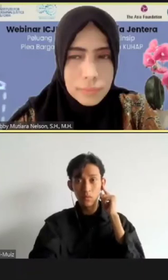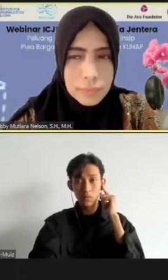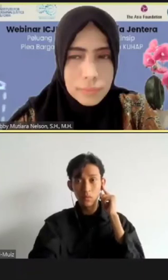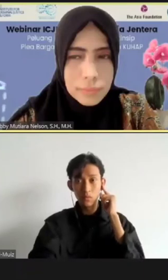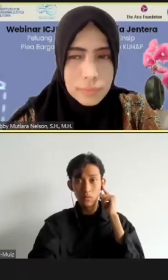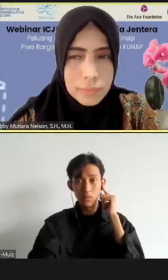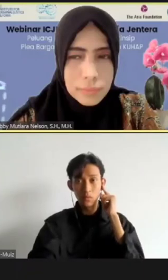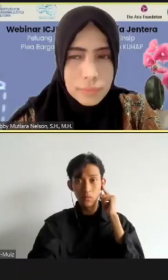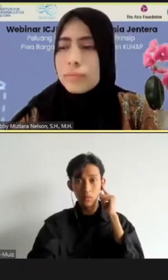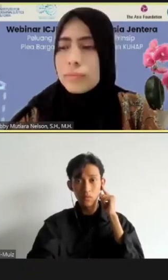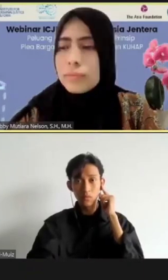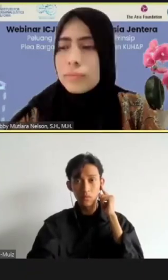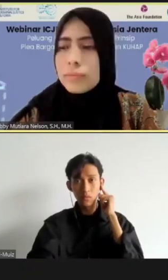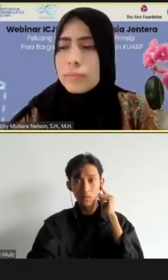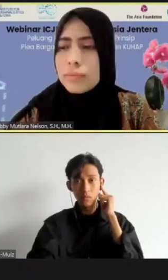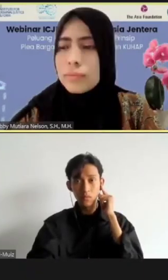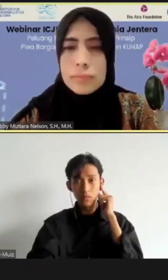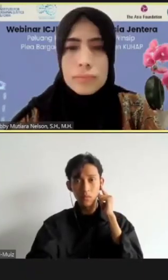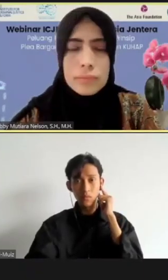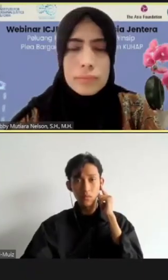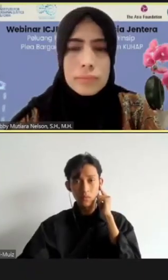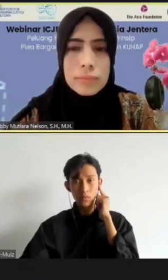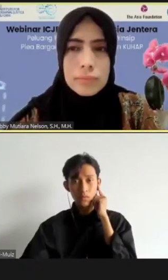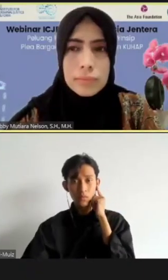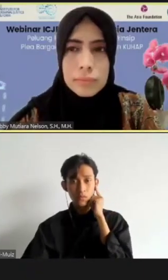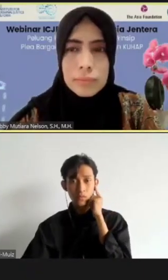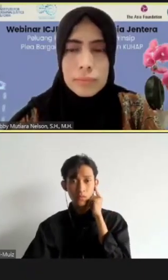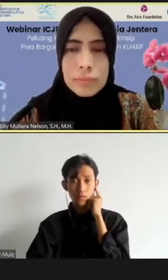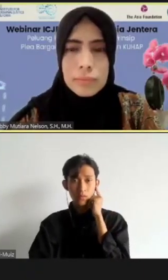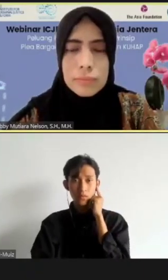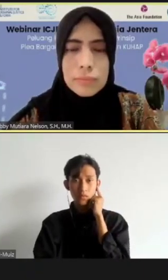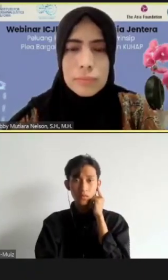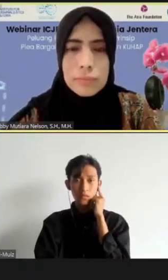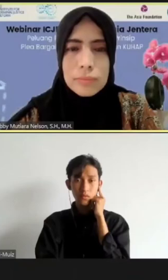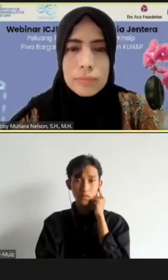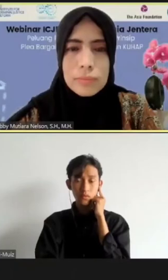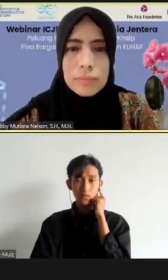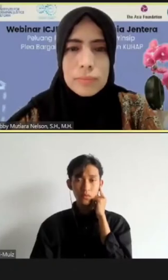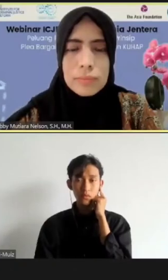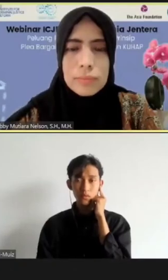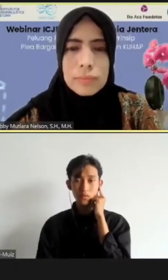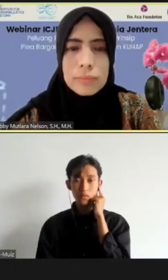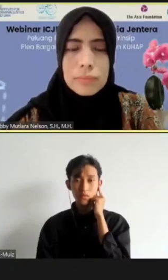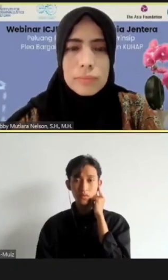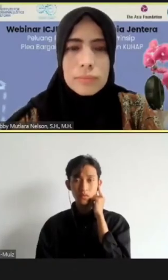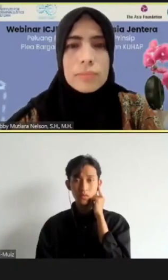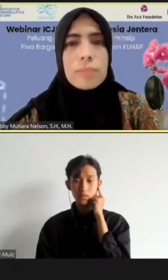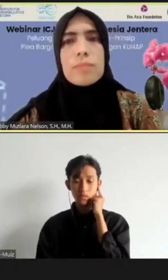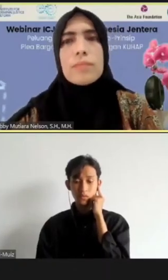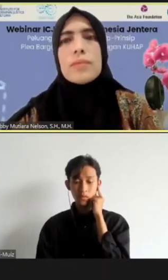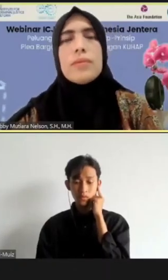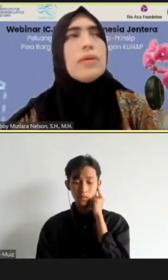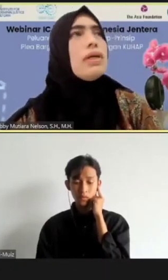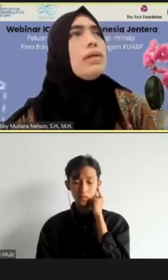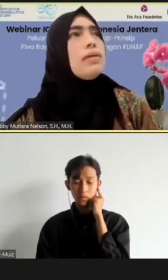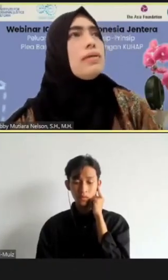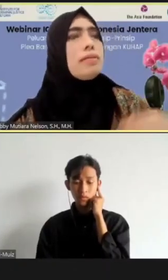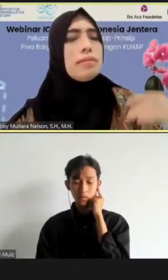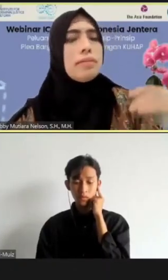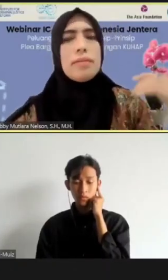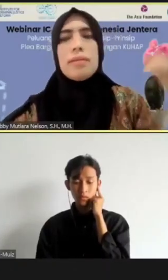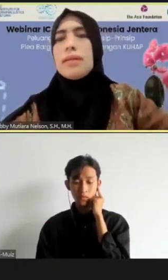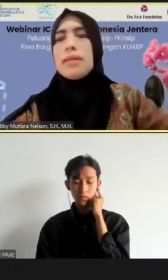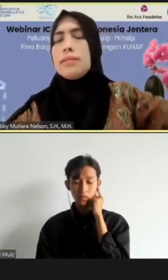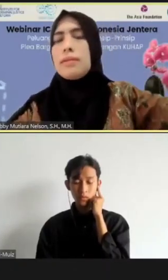David takes the deal, he will go to the judge, and plead guilty to second degree robbery. Judges